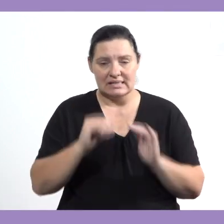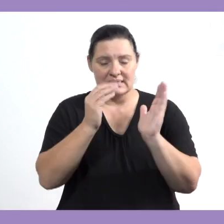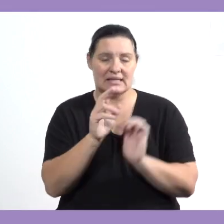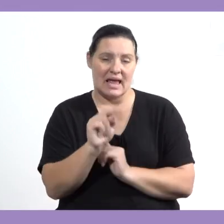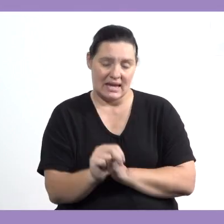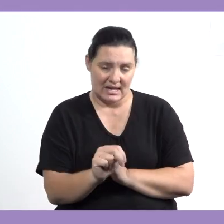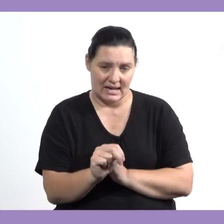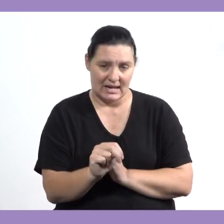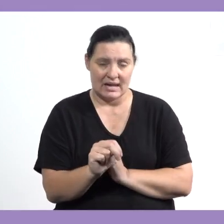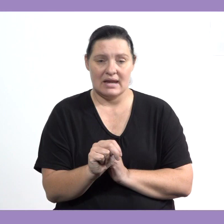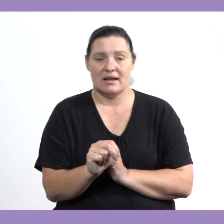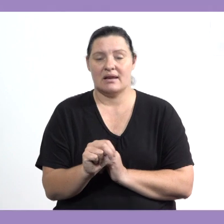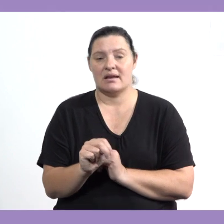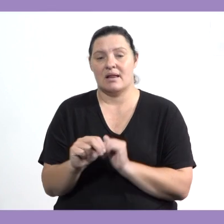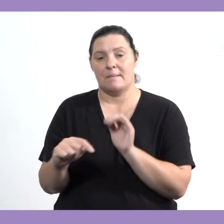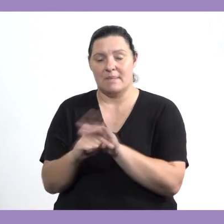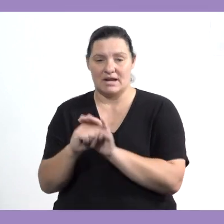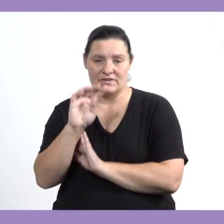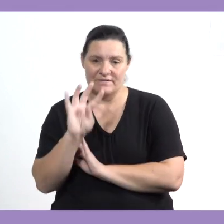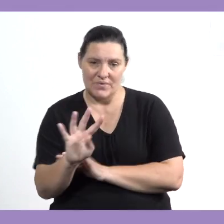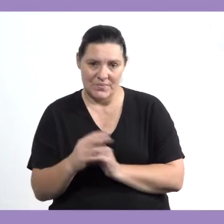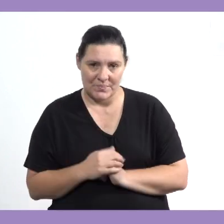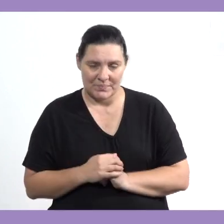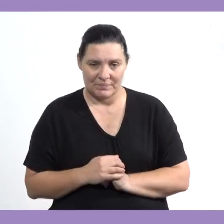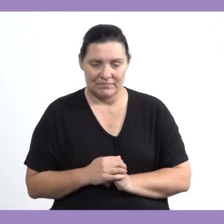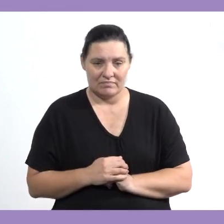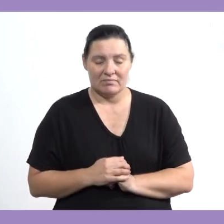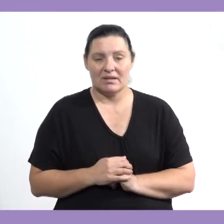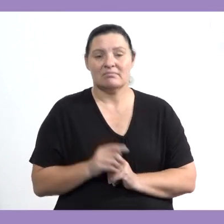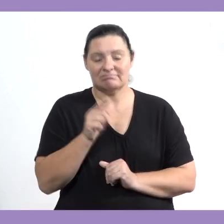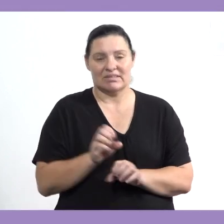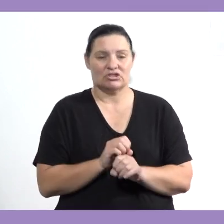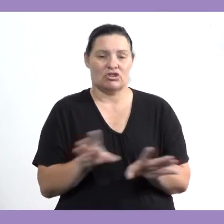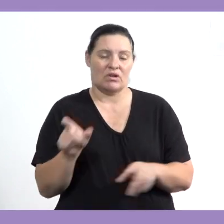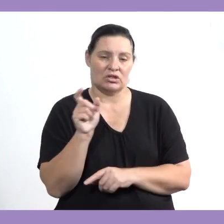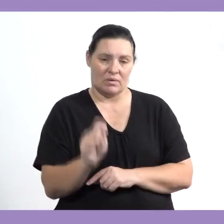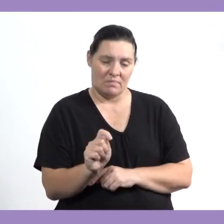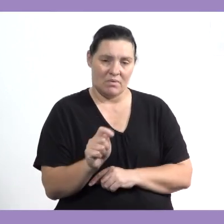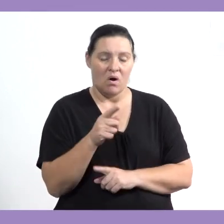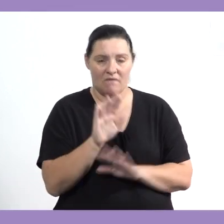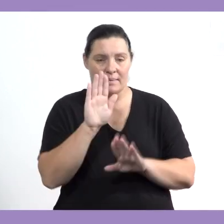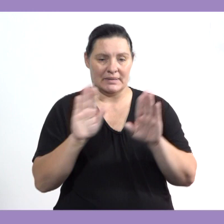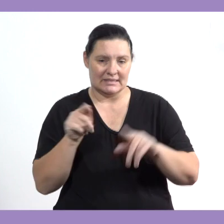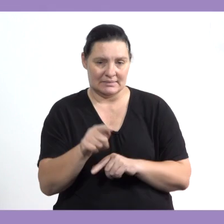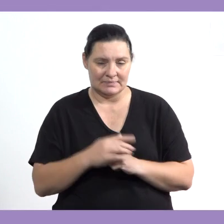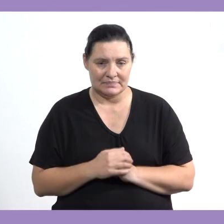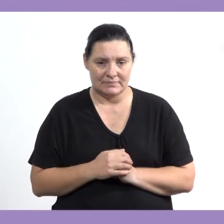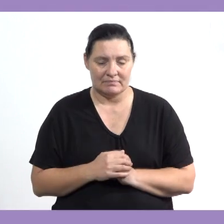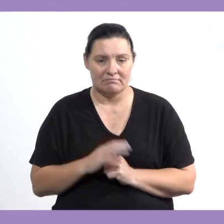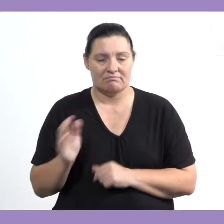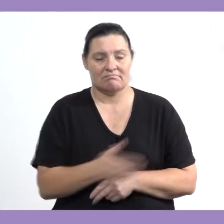6 multiplied by the term number, and we are going to subtract 4, and that is the general term of that